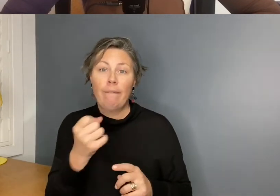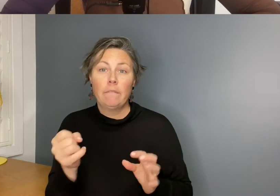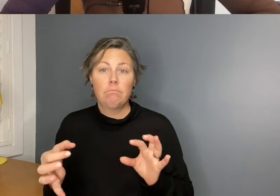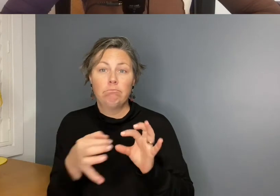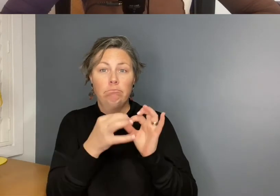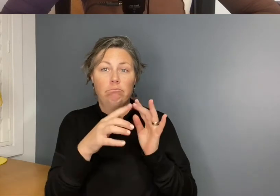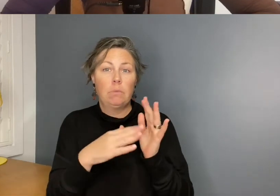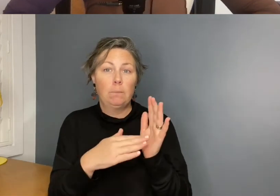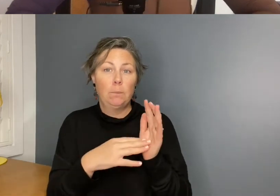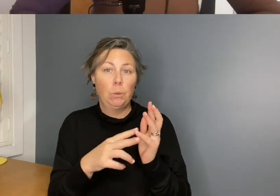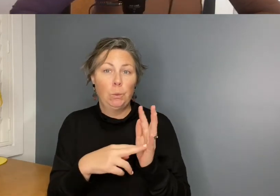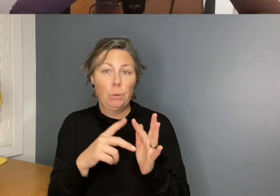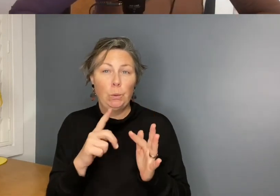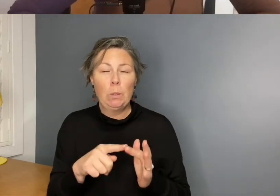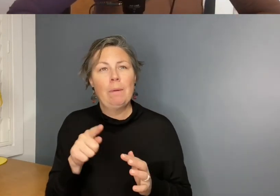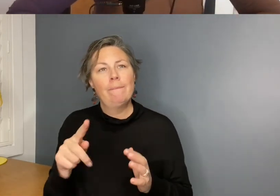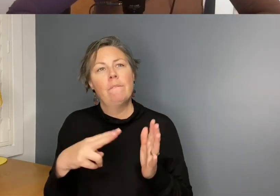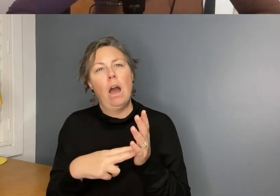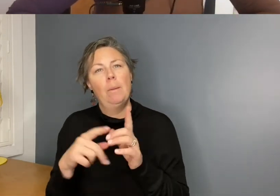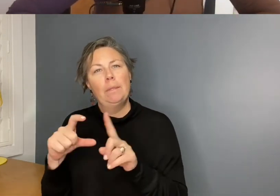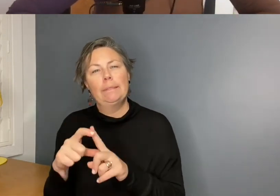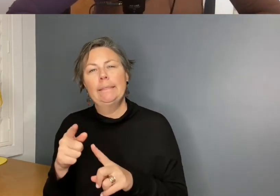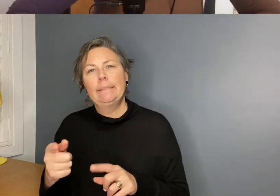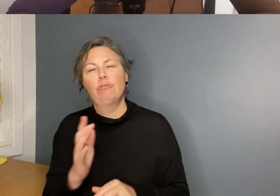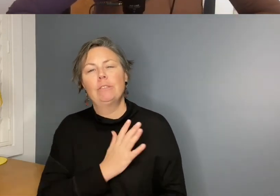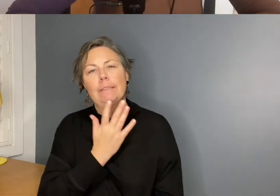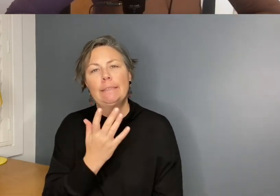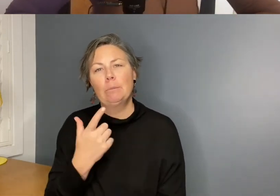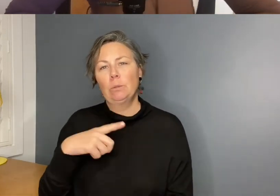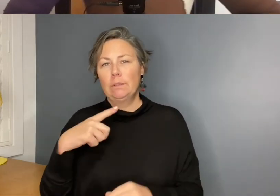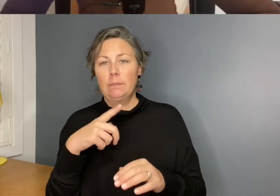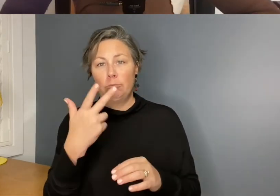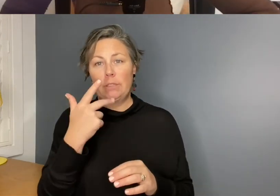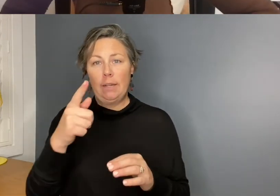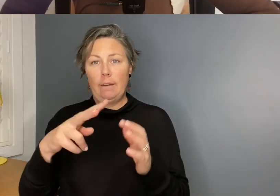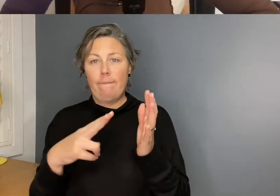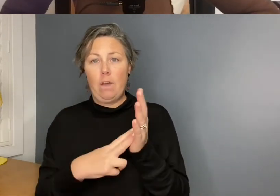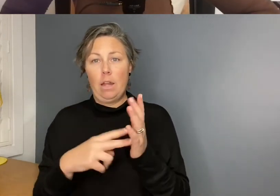D is a really interesting one, because if vitamin D was kind